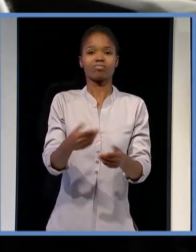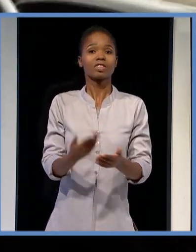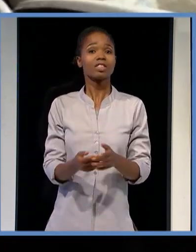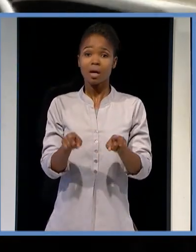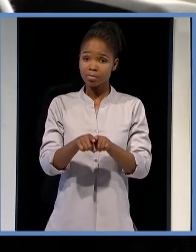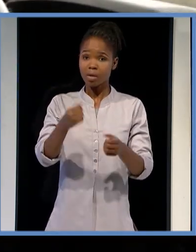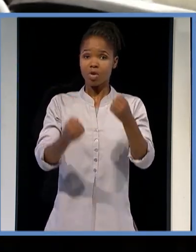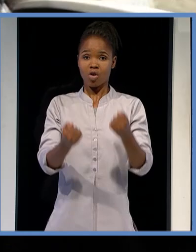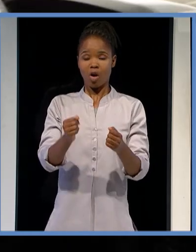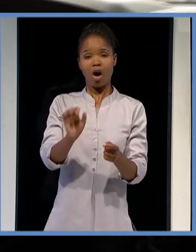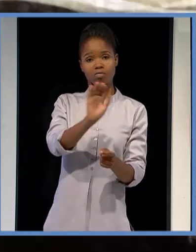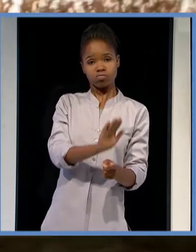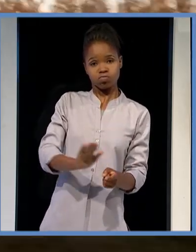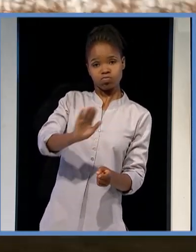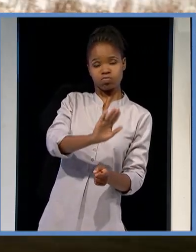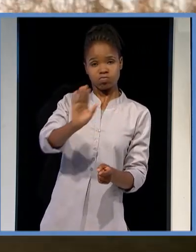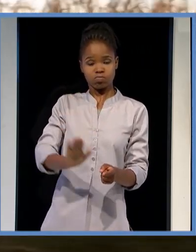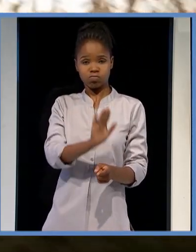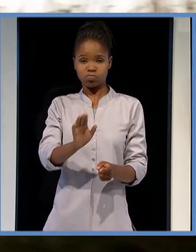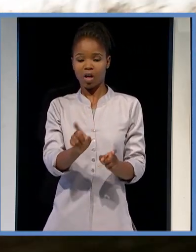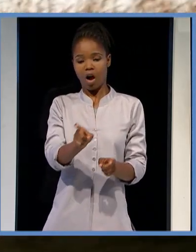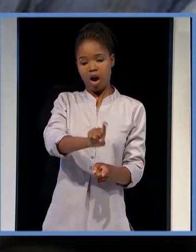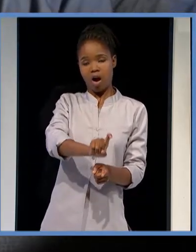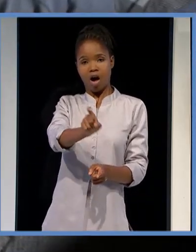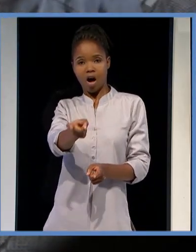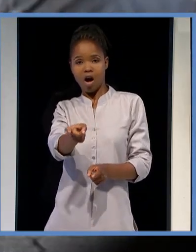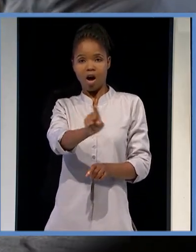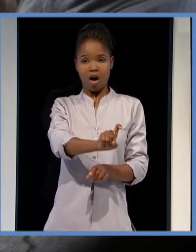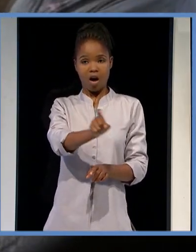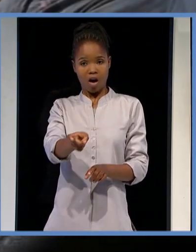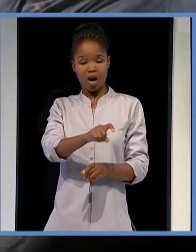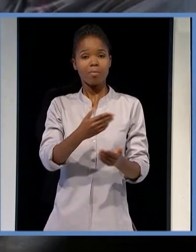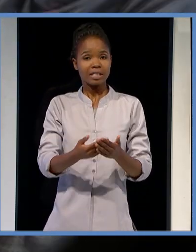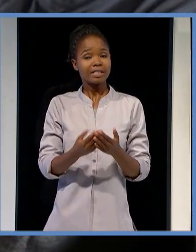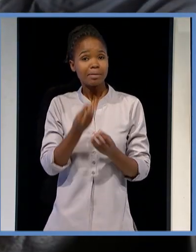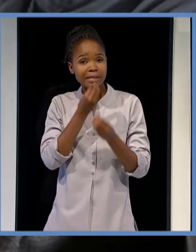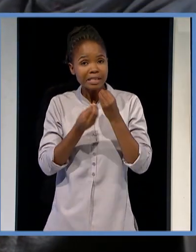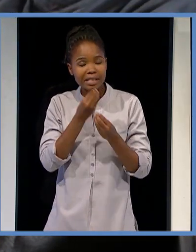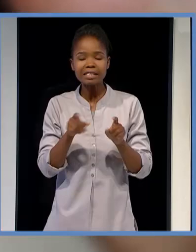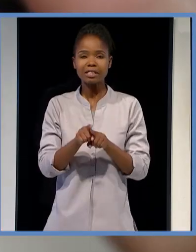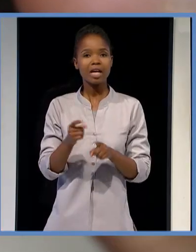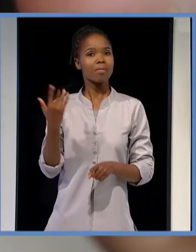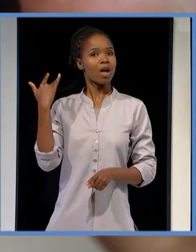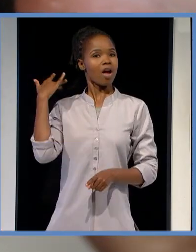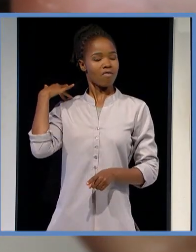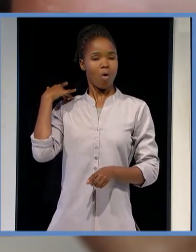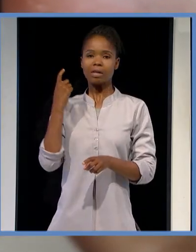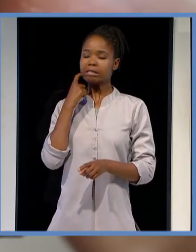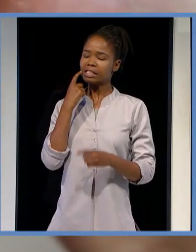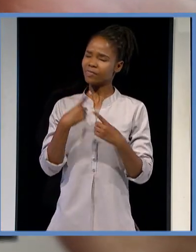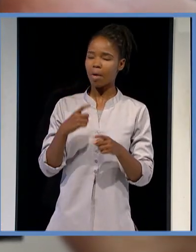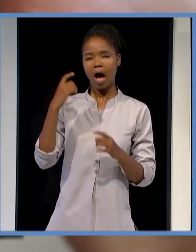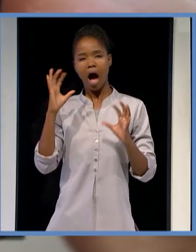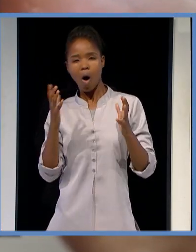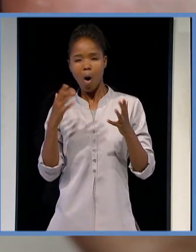or even eating or something like that, I have to kind of, especially when I was younger, I had to figure out how I was going to be able to do that stuff. We're